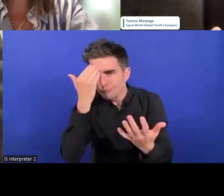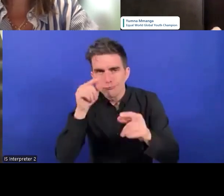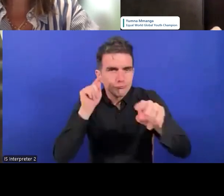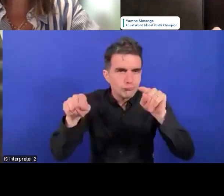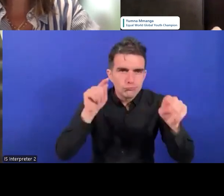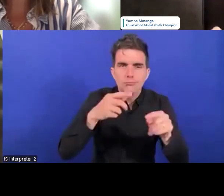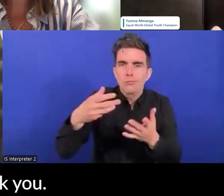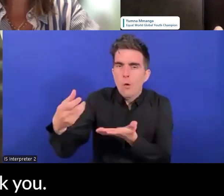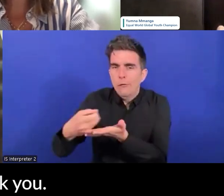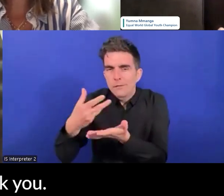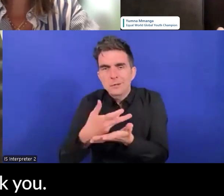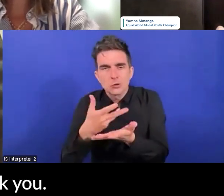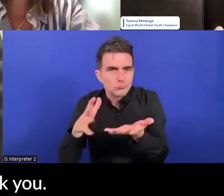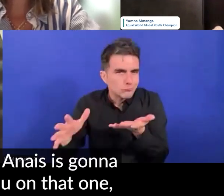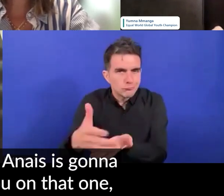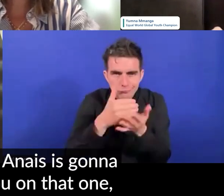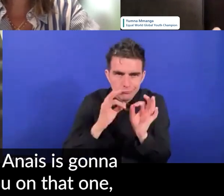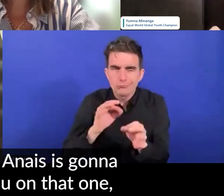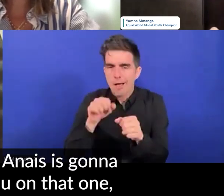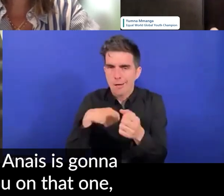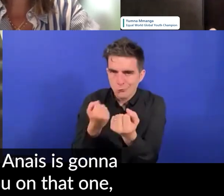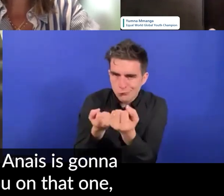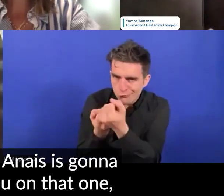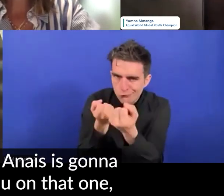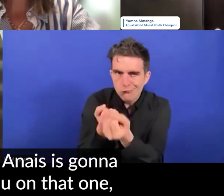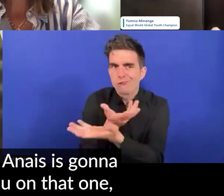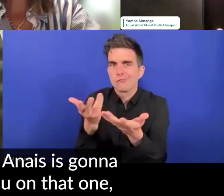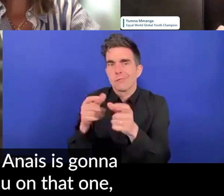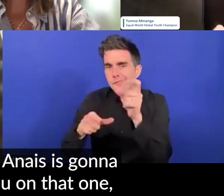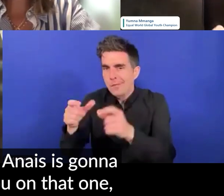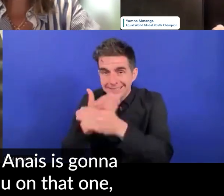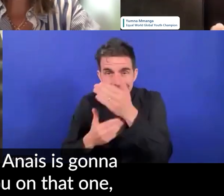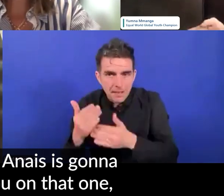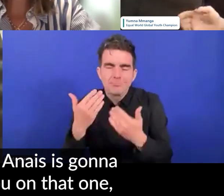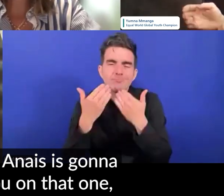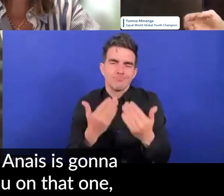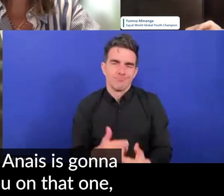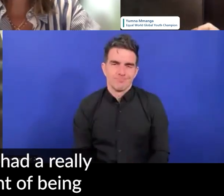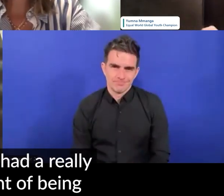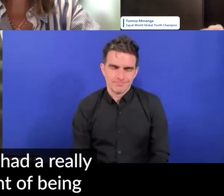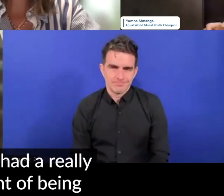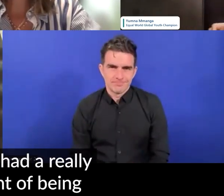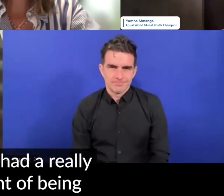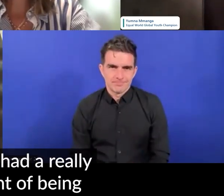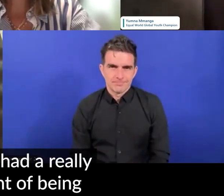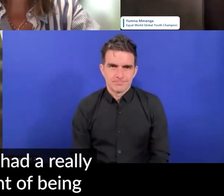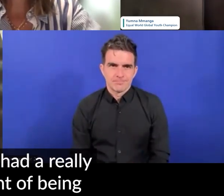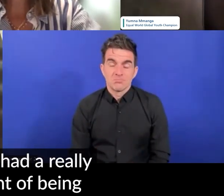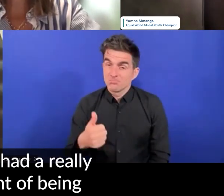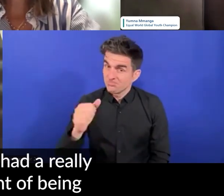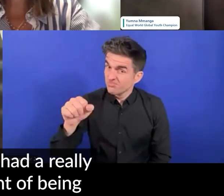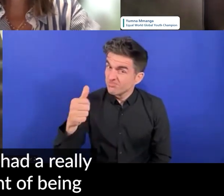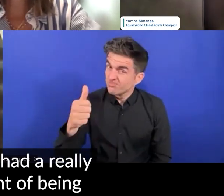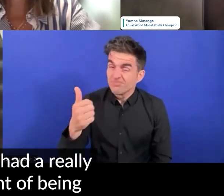them. Thank you. Yeah, I'm sure Anaïs is going to agree with you on that one because she had a really great